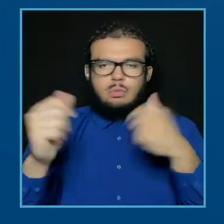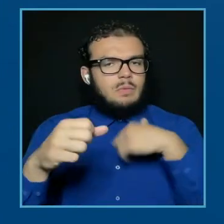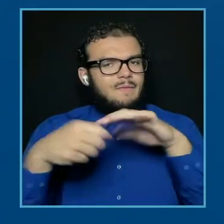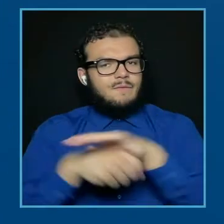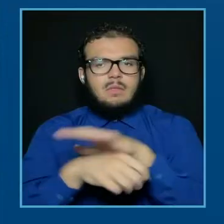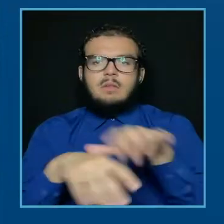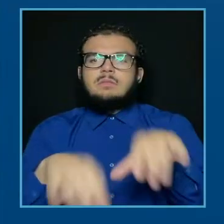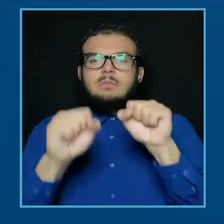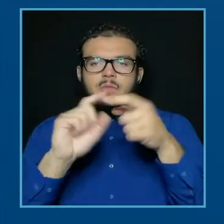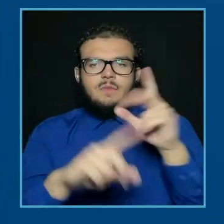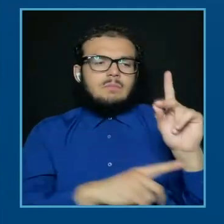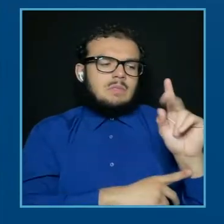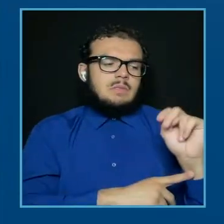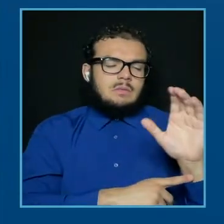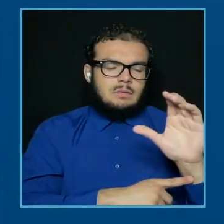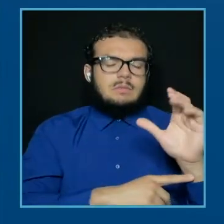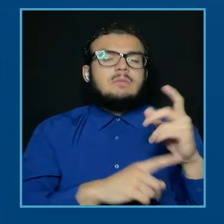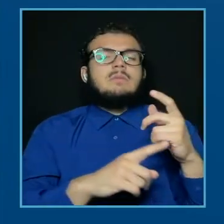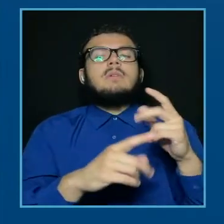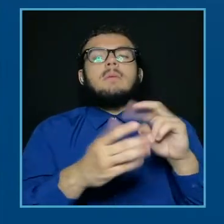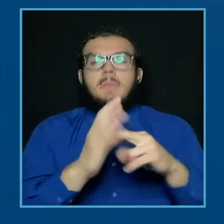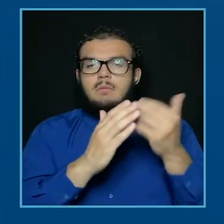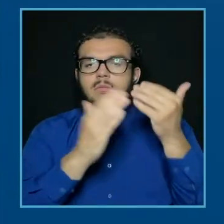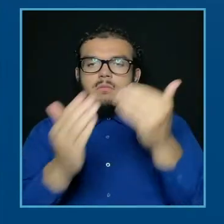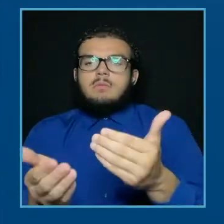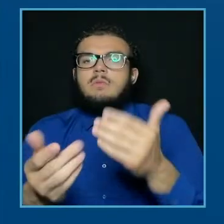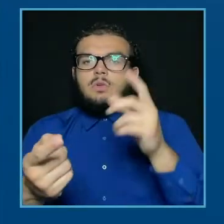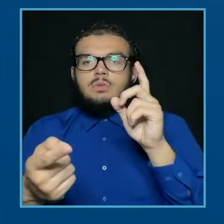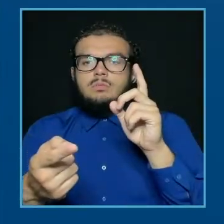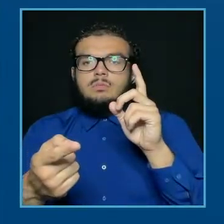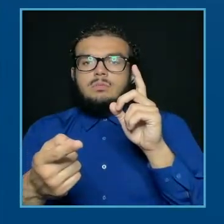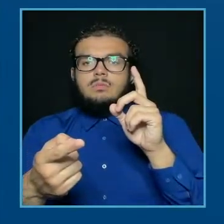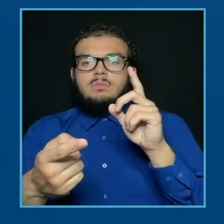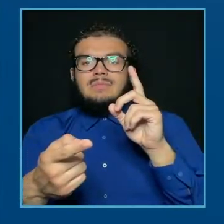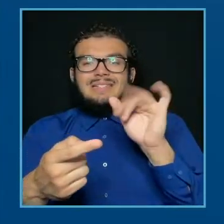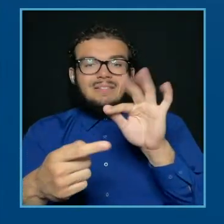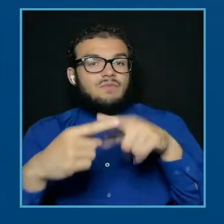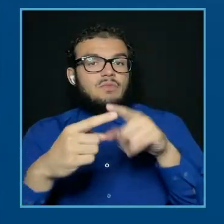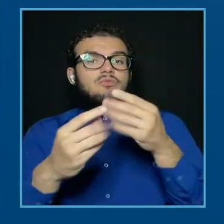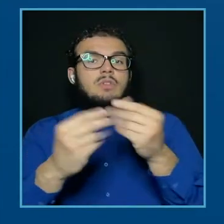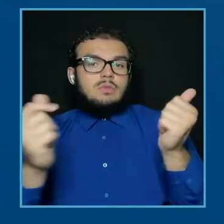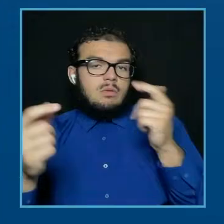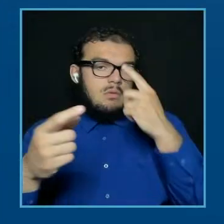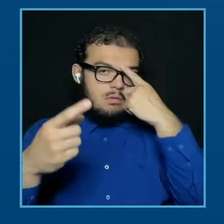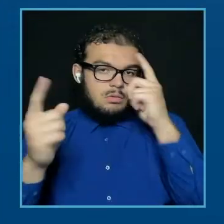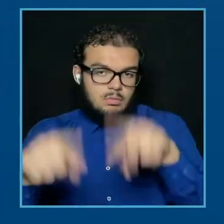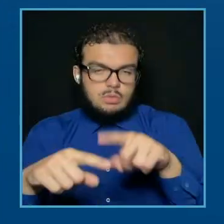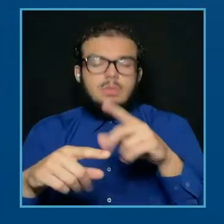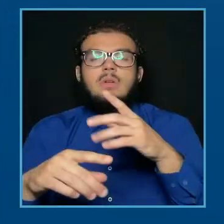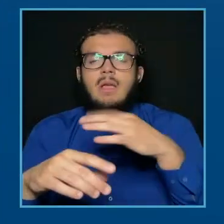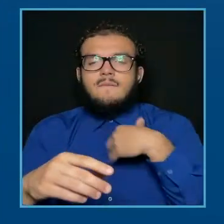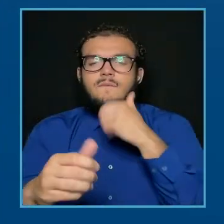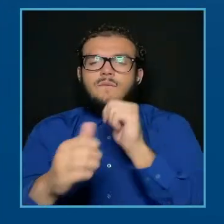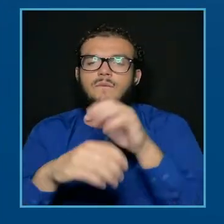by the DNC, and we would then move on to, if this resolution is adopted, a vote. Yeah. So